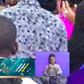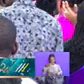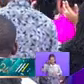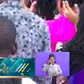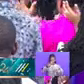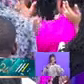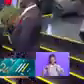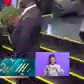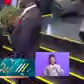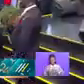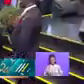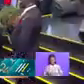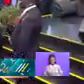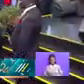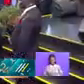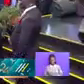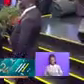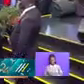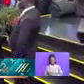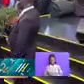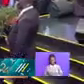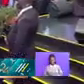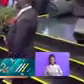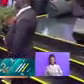fire of God sh